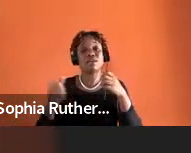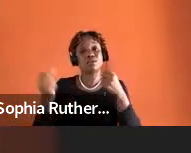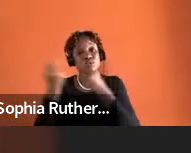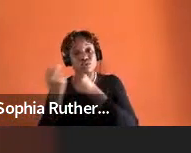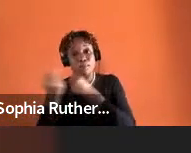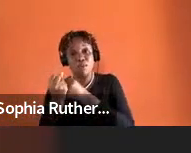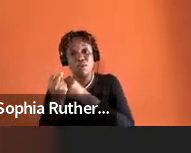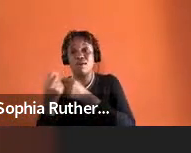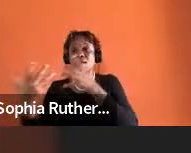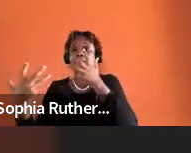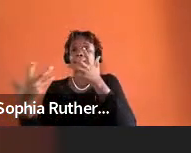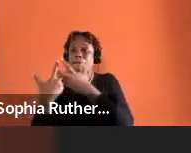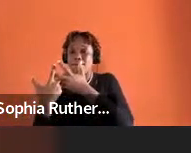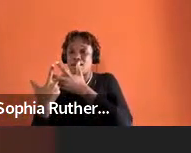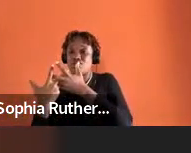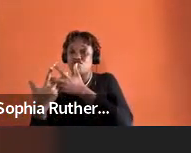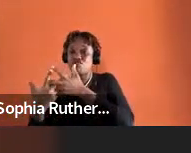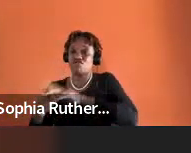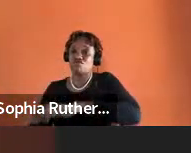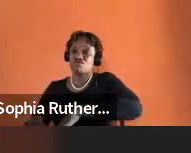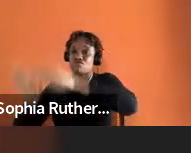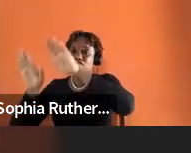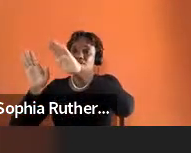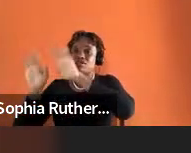profound disabilities at home.